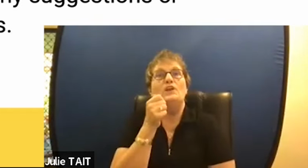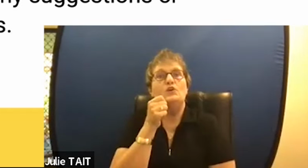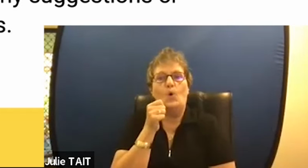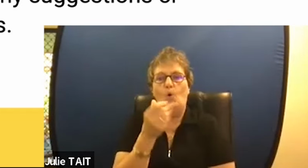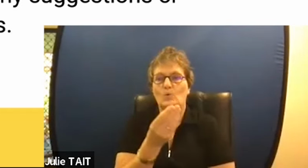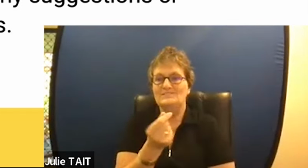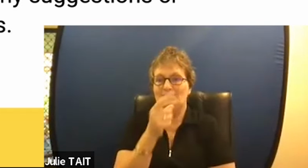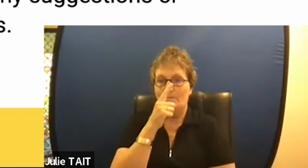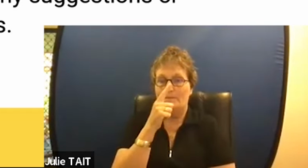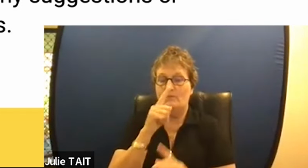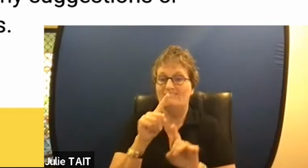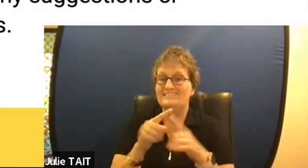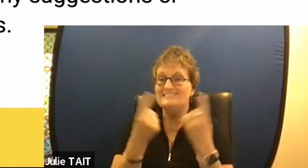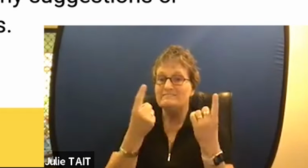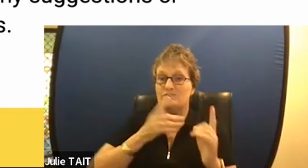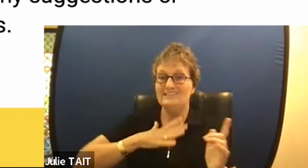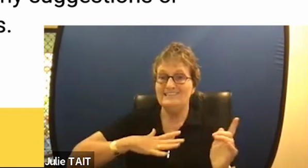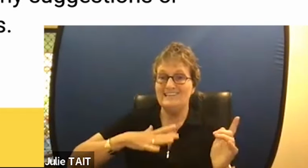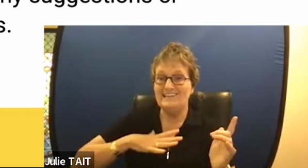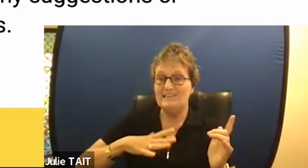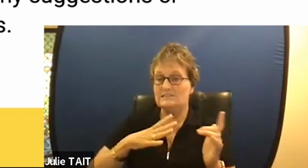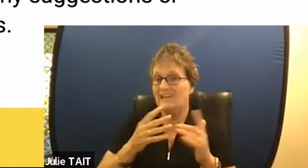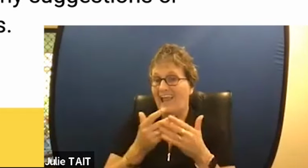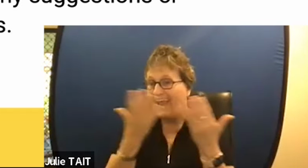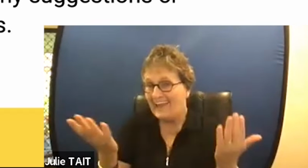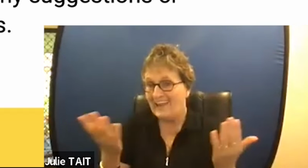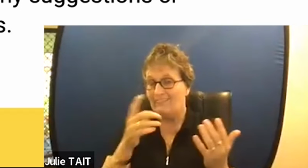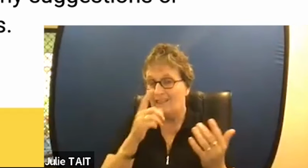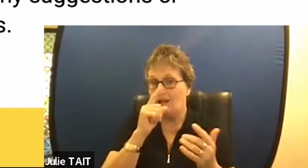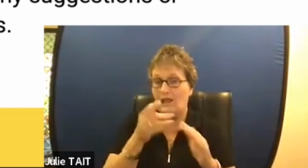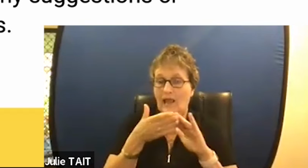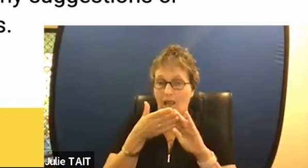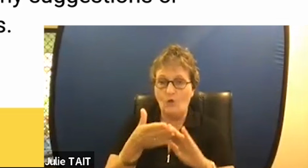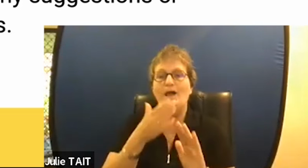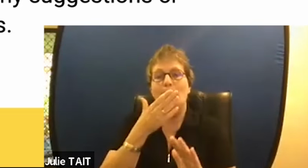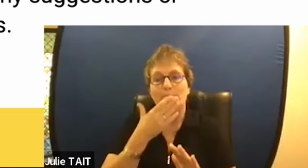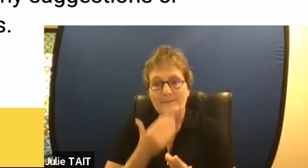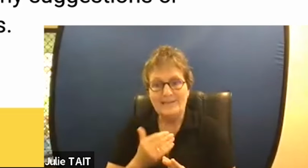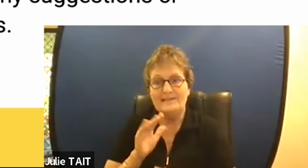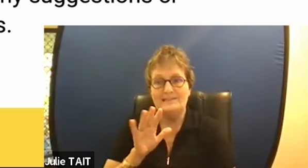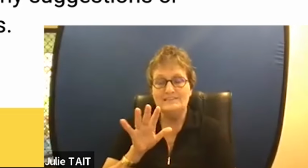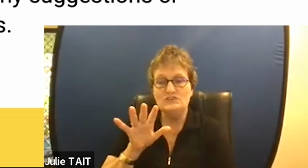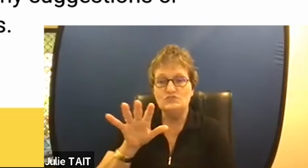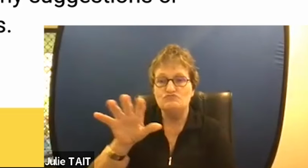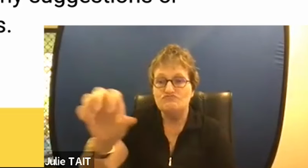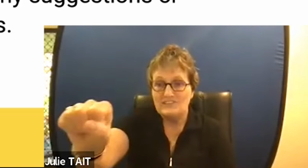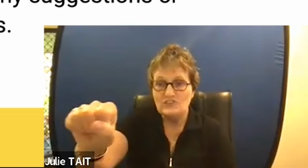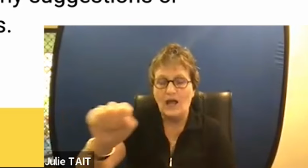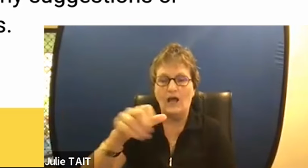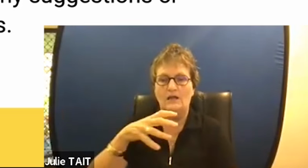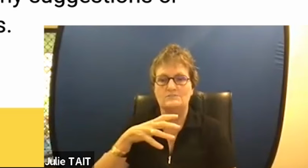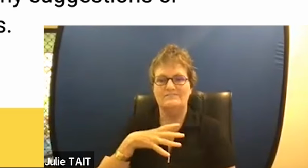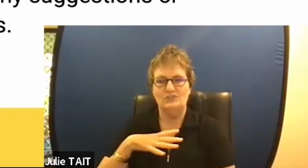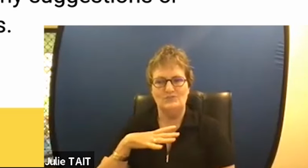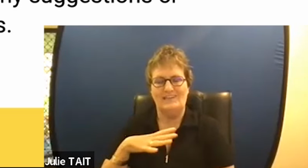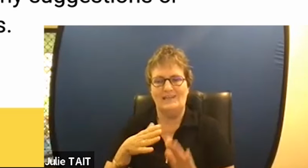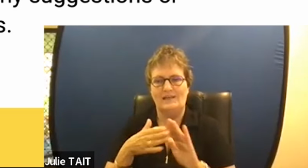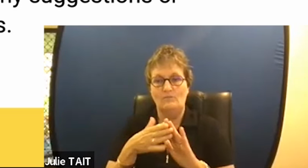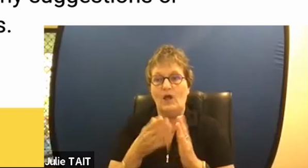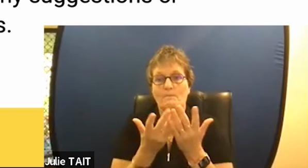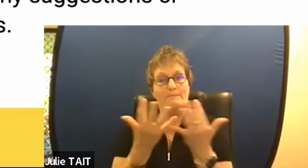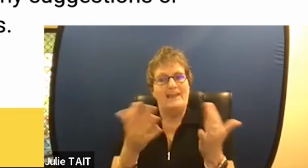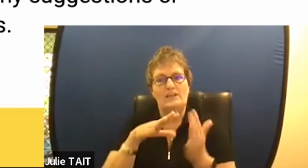might have different needs. If there's anything we can help with, please do that. A lot of students don't feel as though they're able to ask that